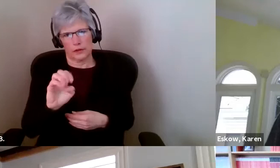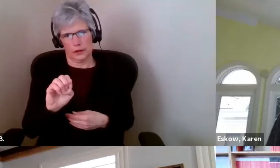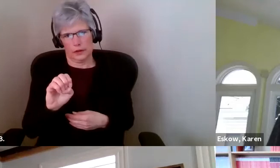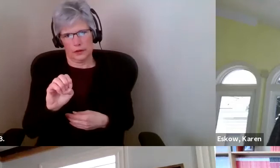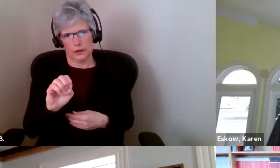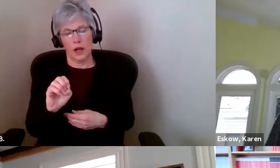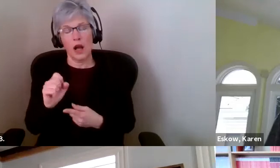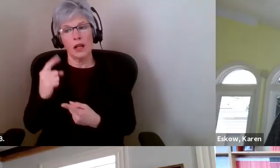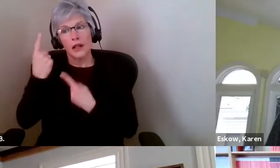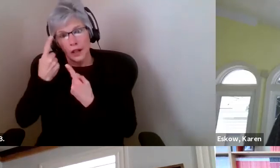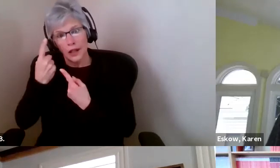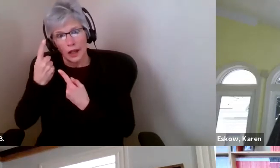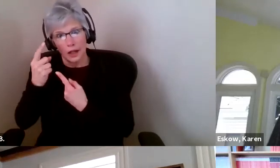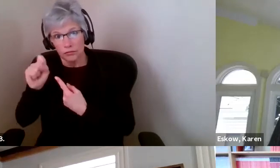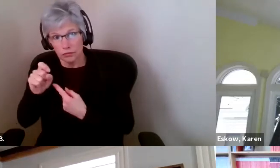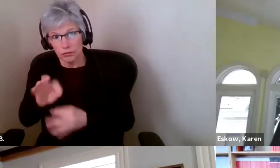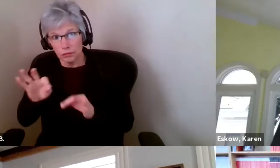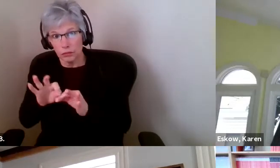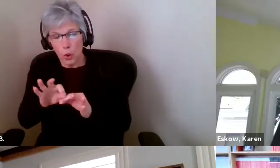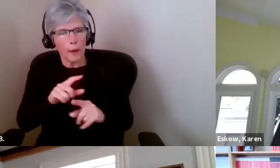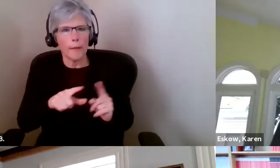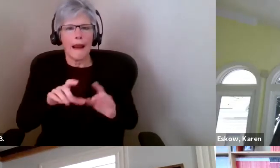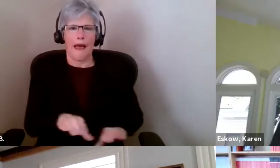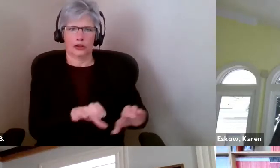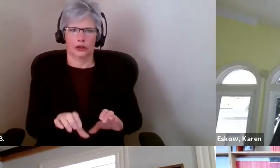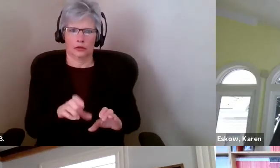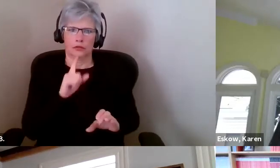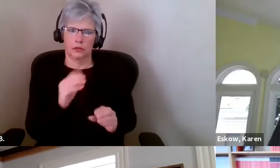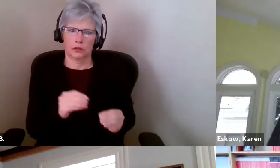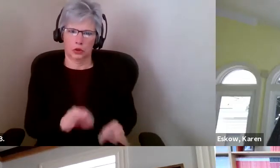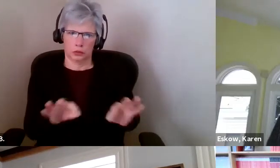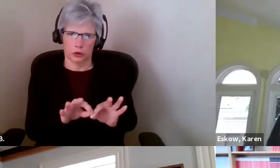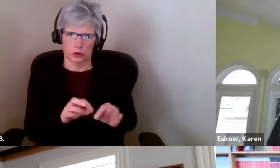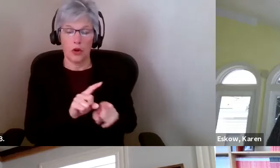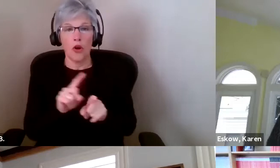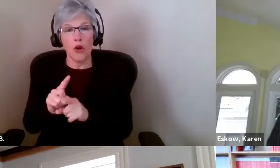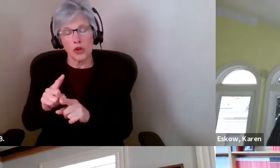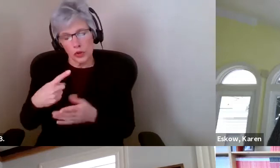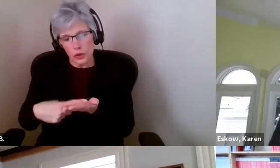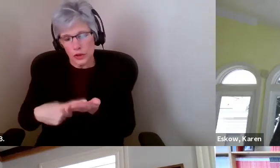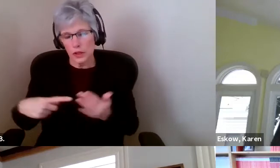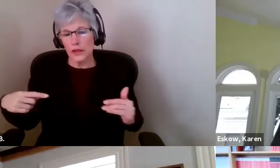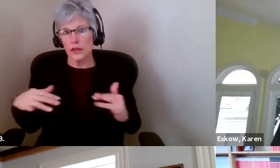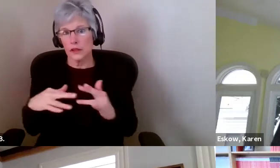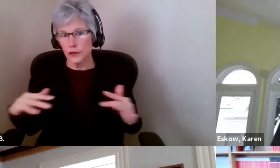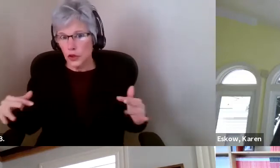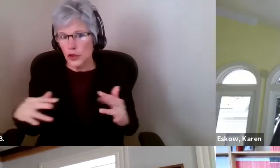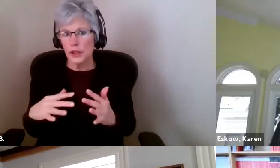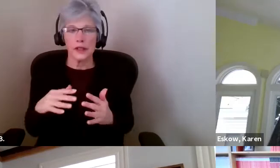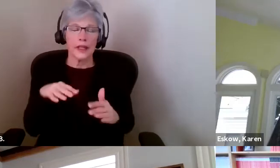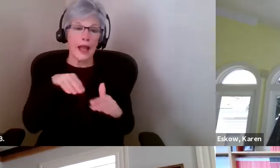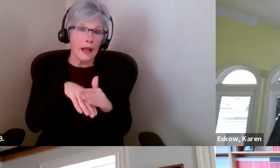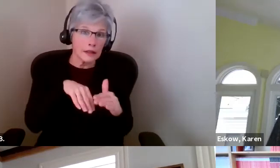action? And then I talked about diversity in ways we're familiar with, access, retention,